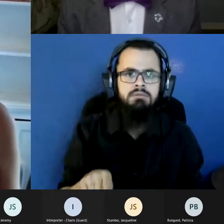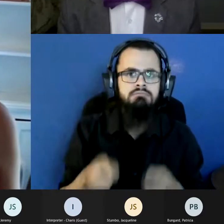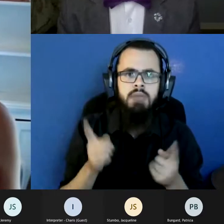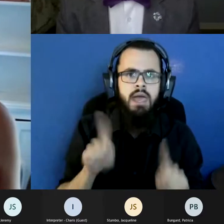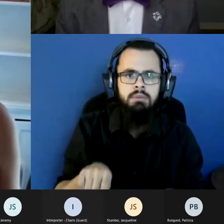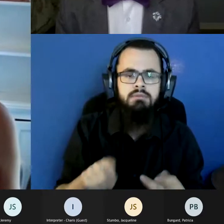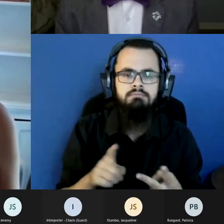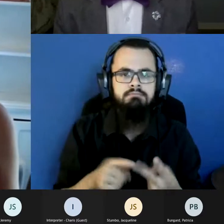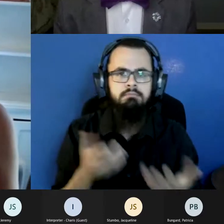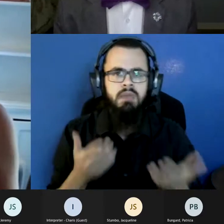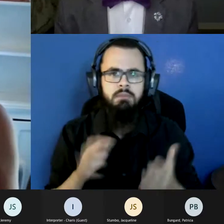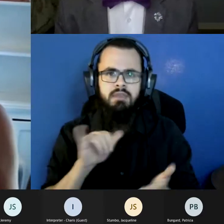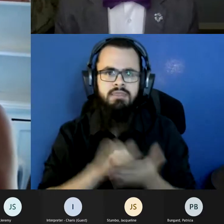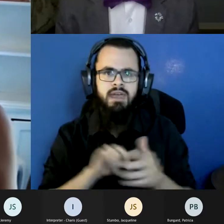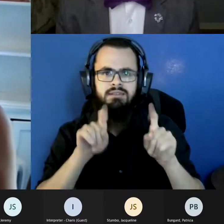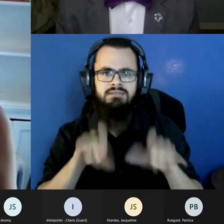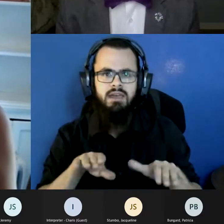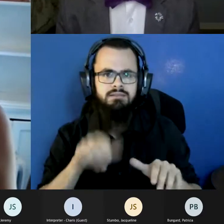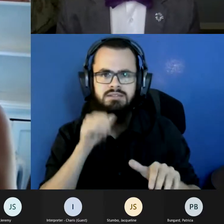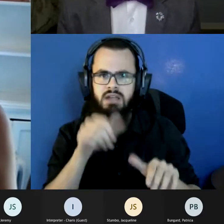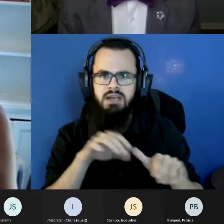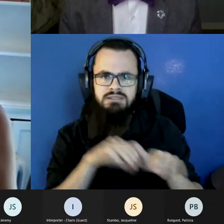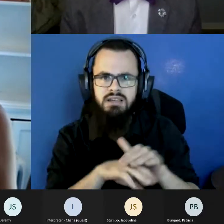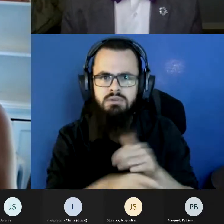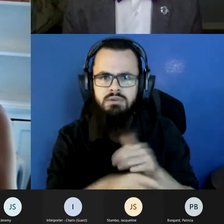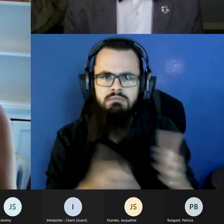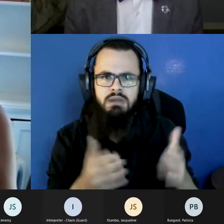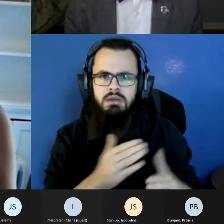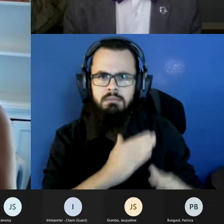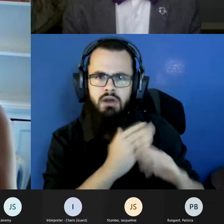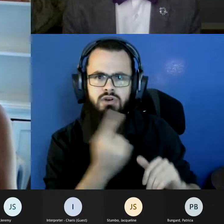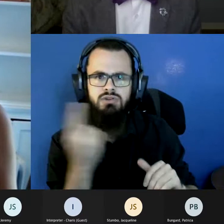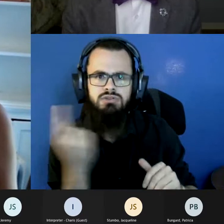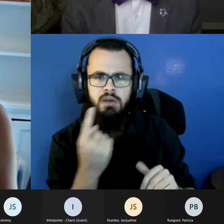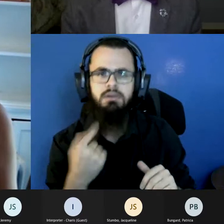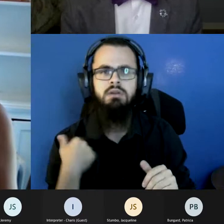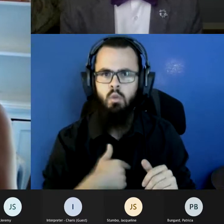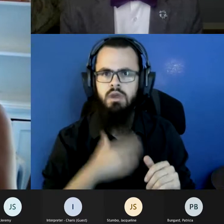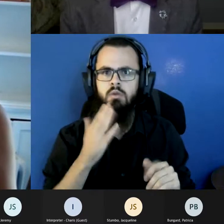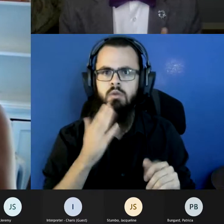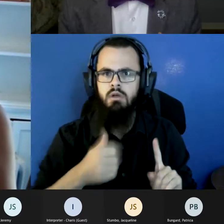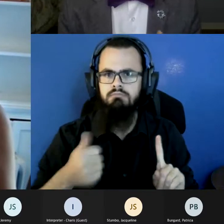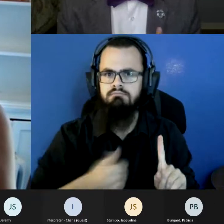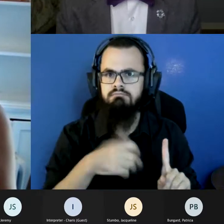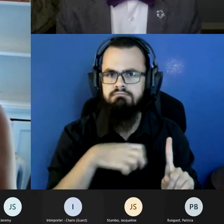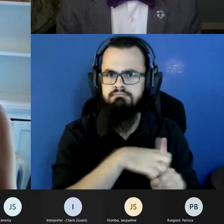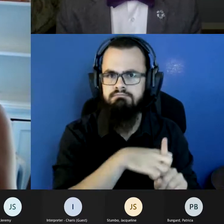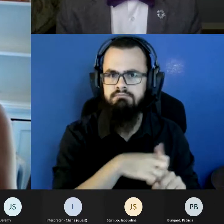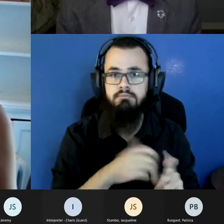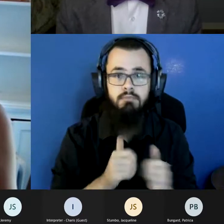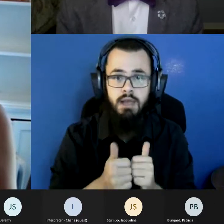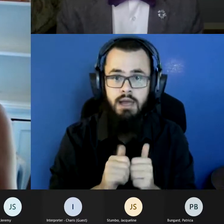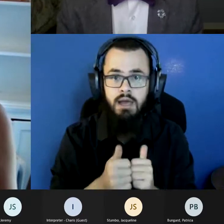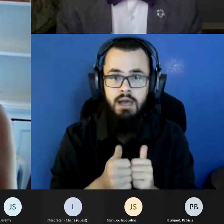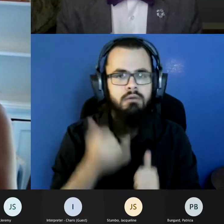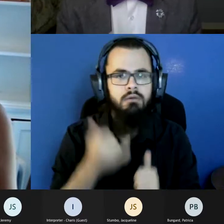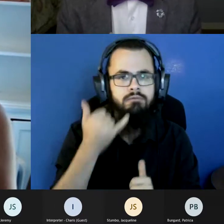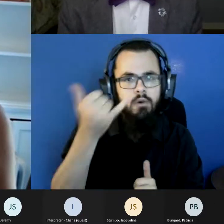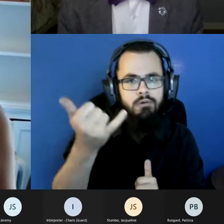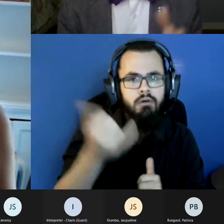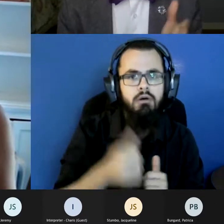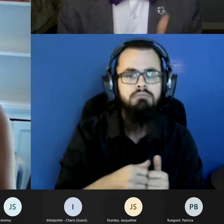to address those at the outset when that is the case. So folks will receive a phone call, a text message, and